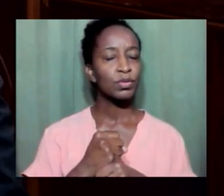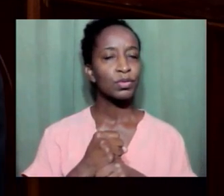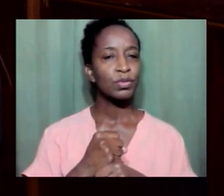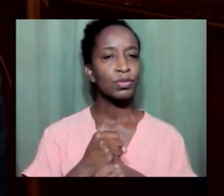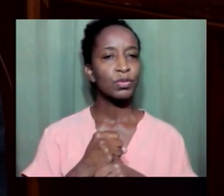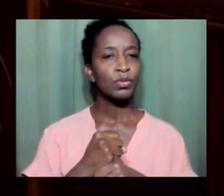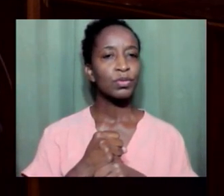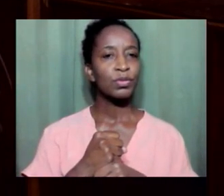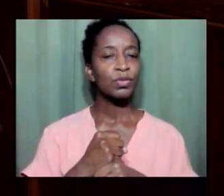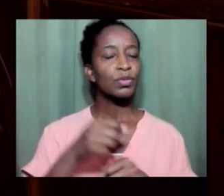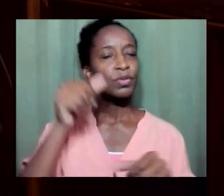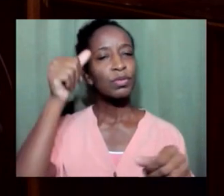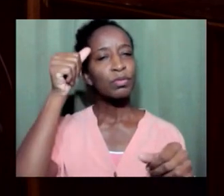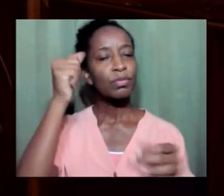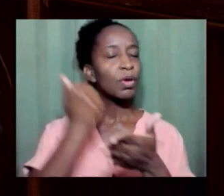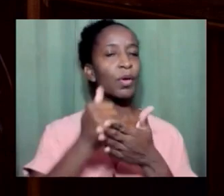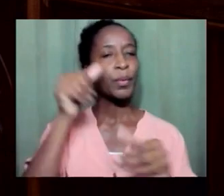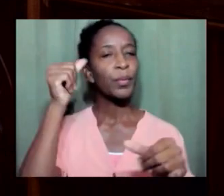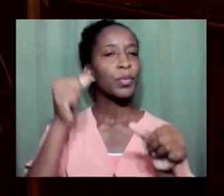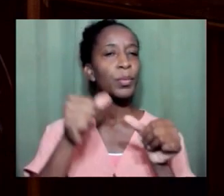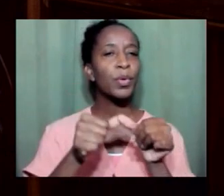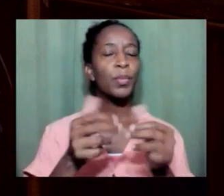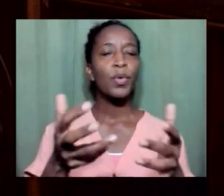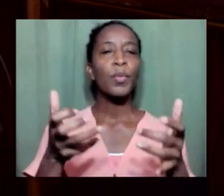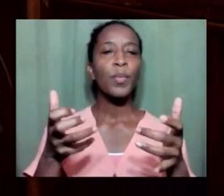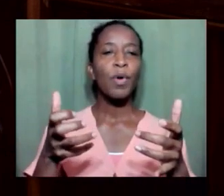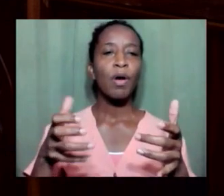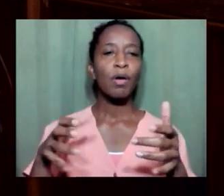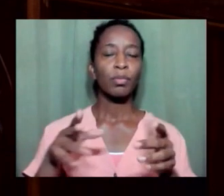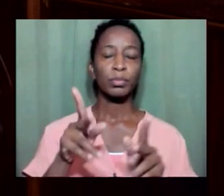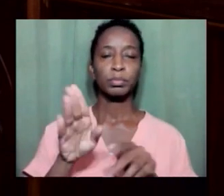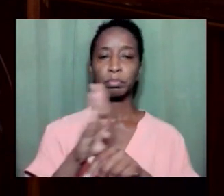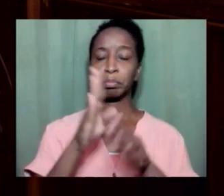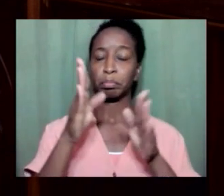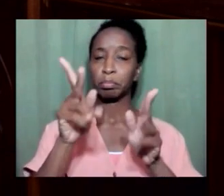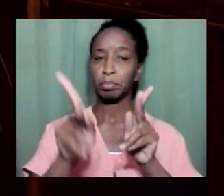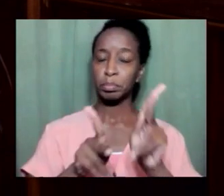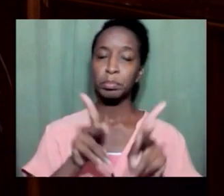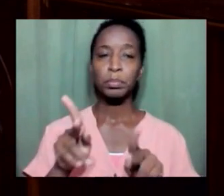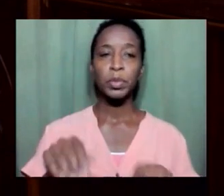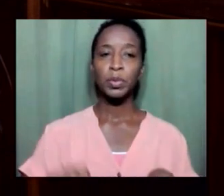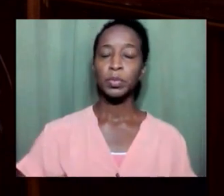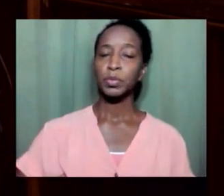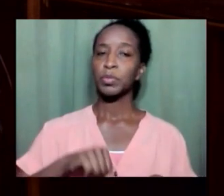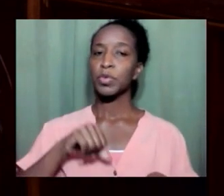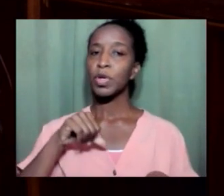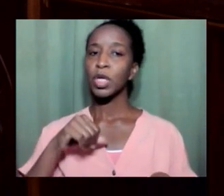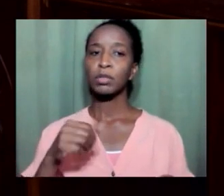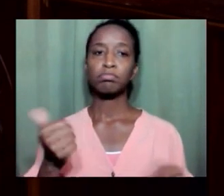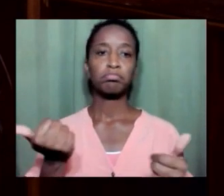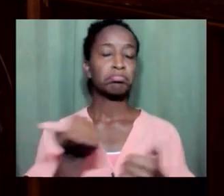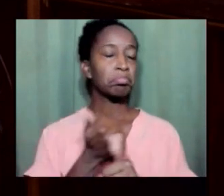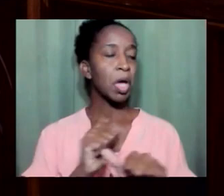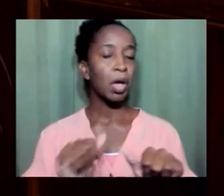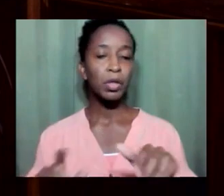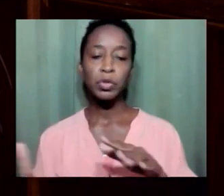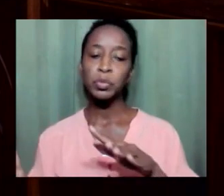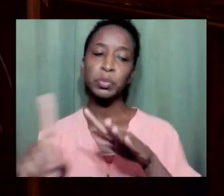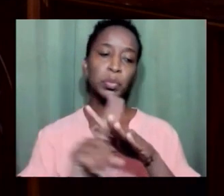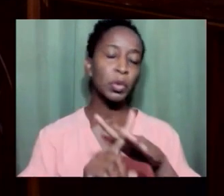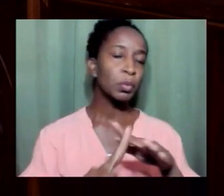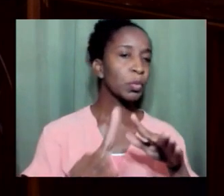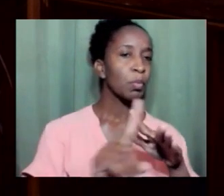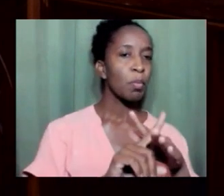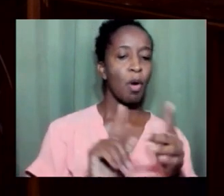independence, if we are to roll with every punch thrown at us, respond to every challenge, sir, we must continuously